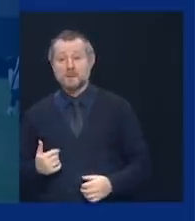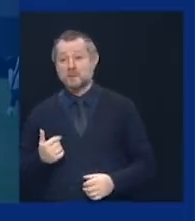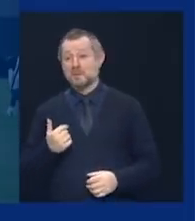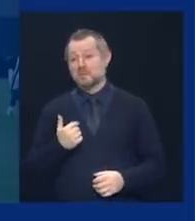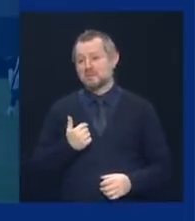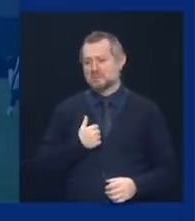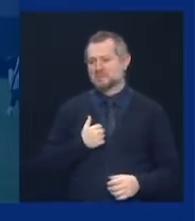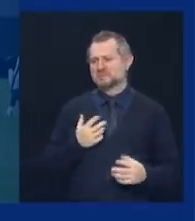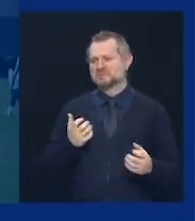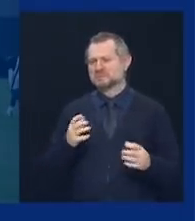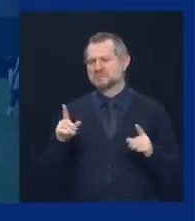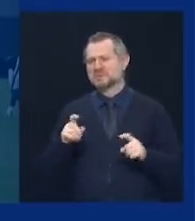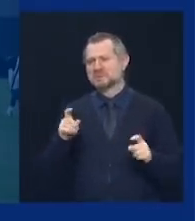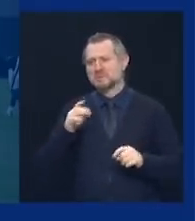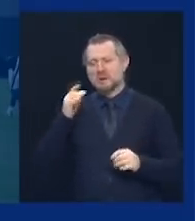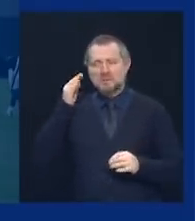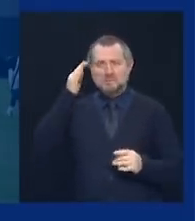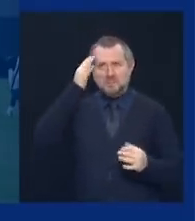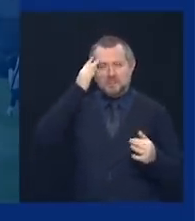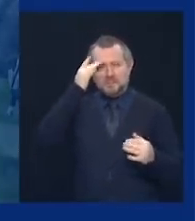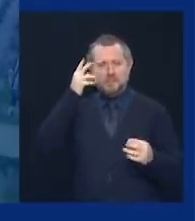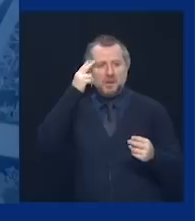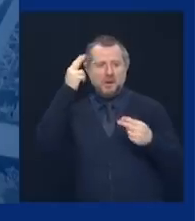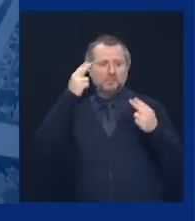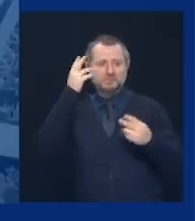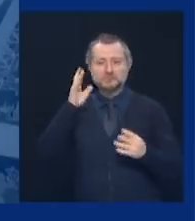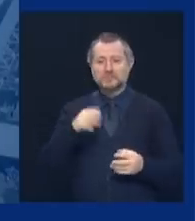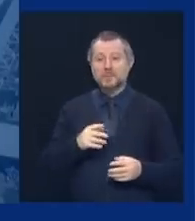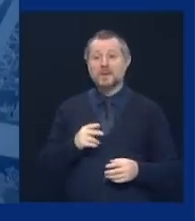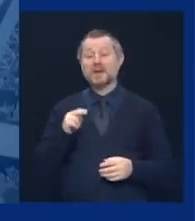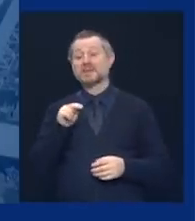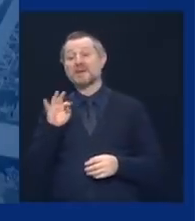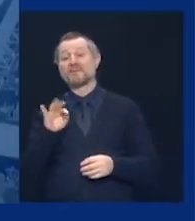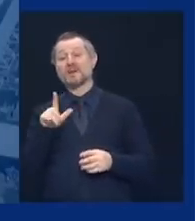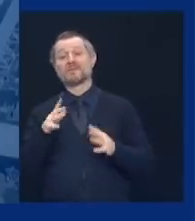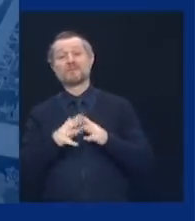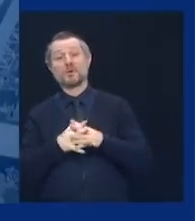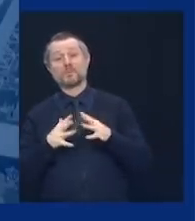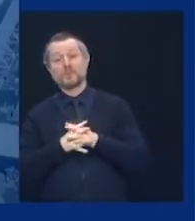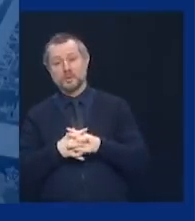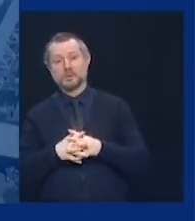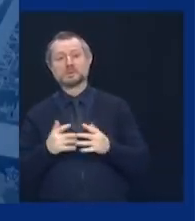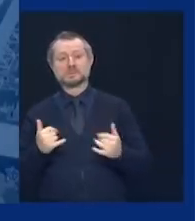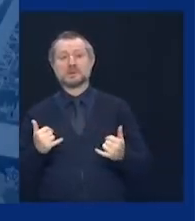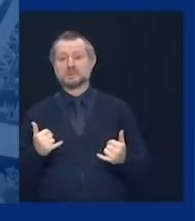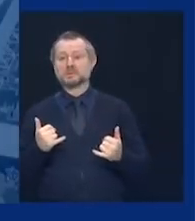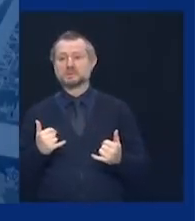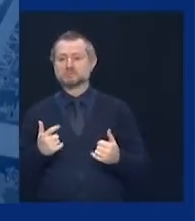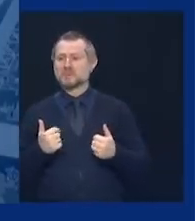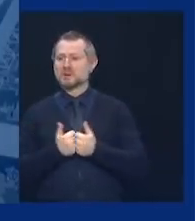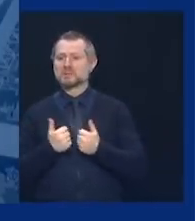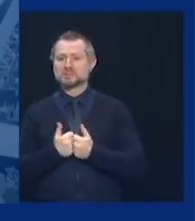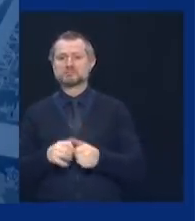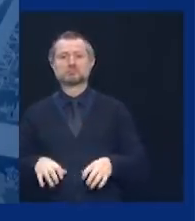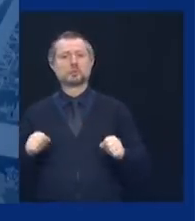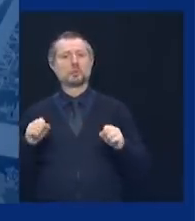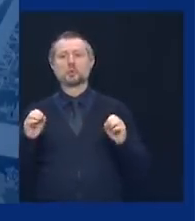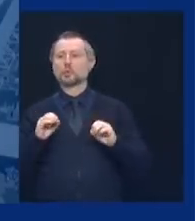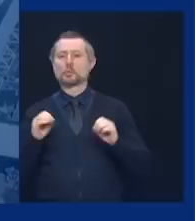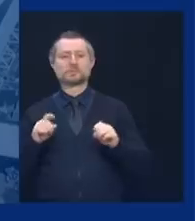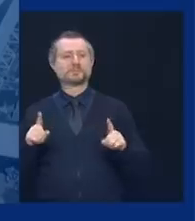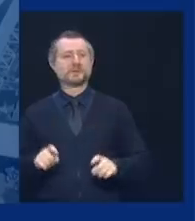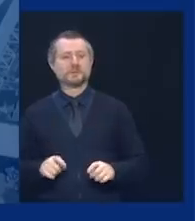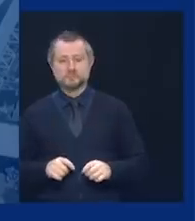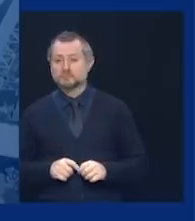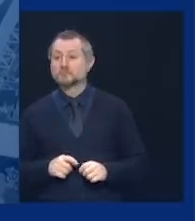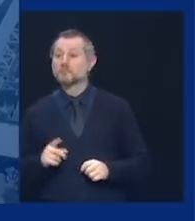hypothesis. The National Football League currently does games without testing. The Buffalo Bills are